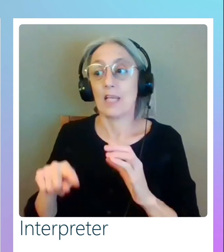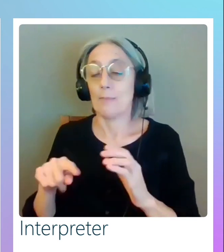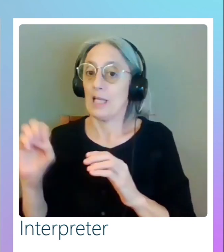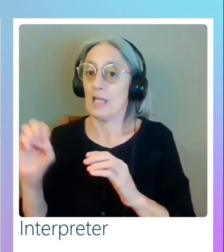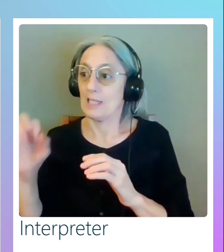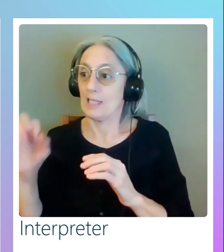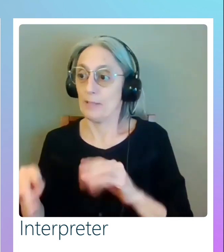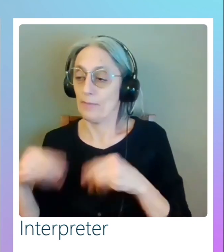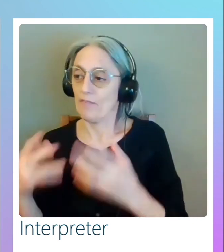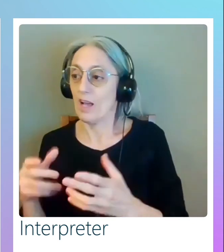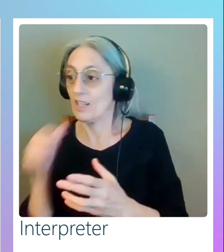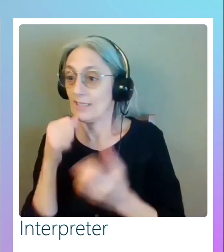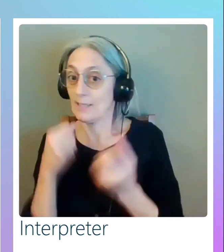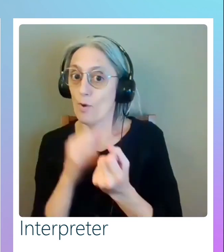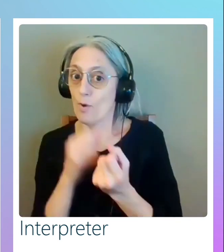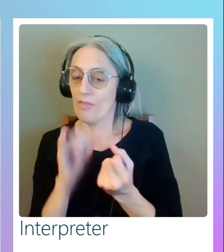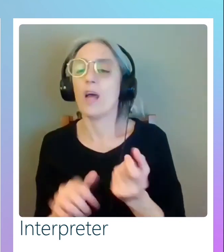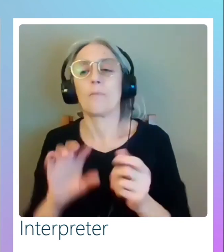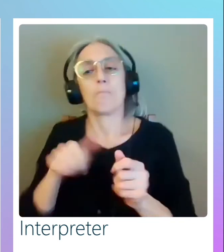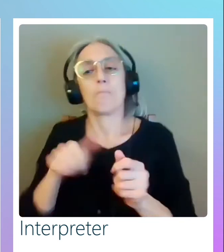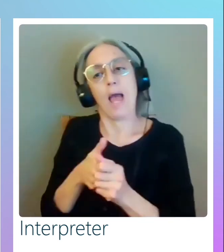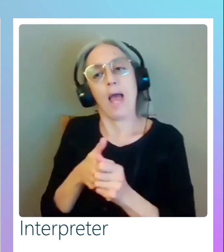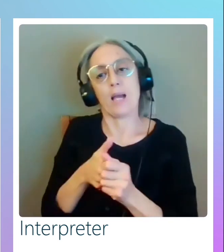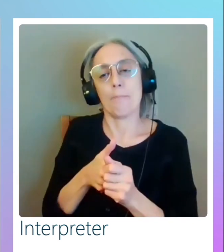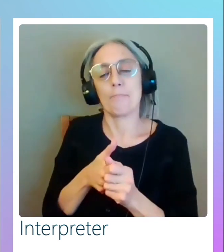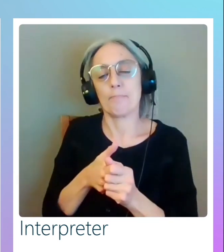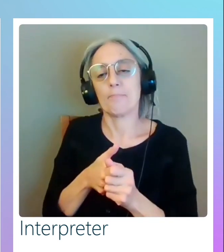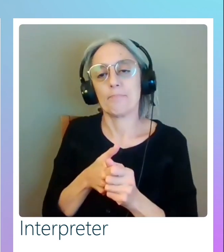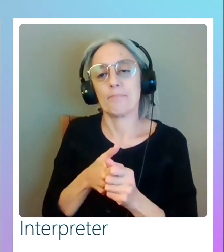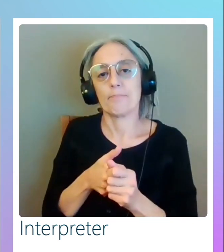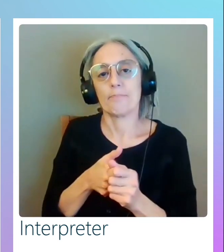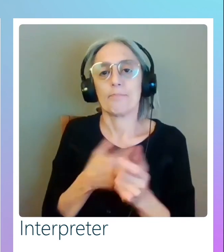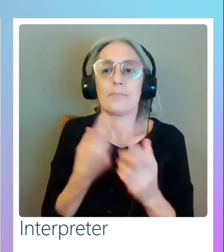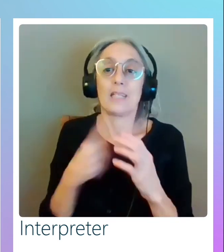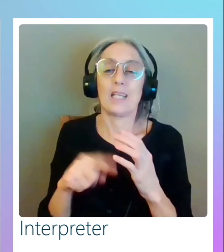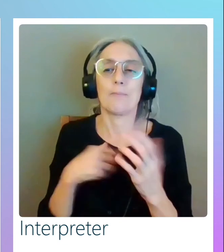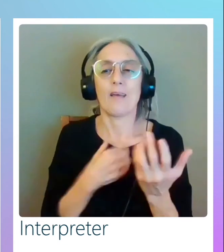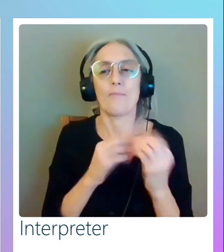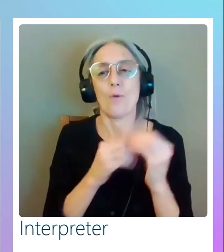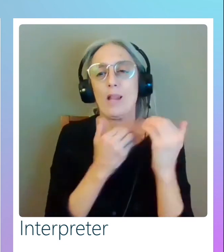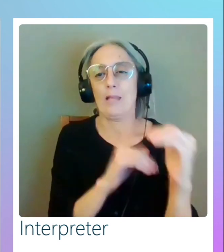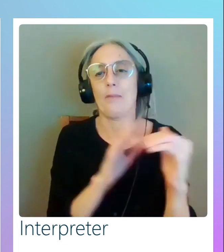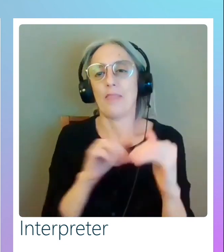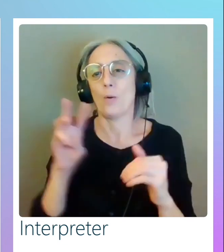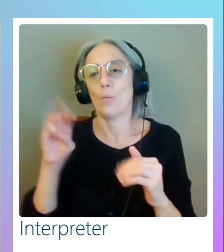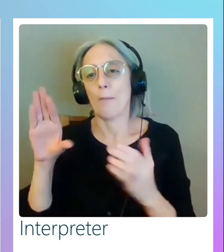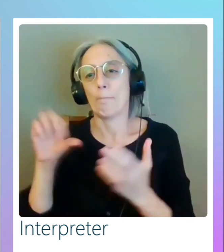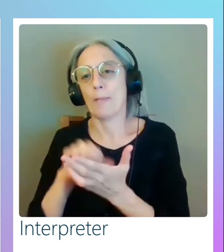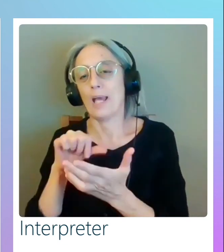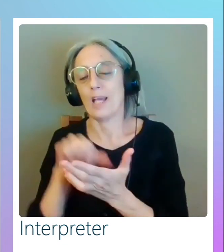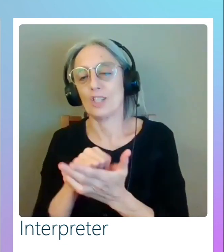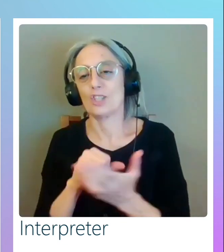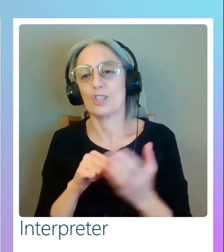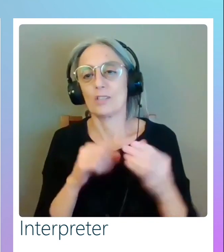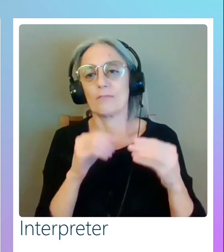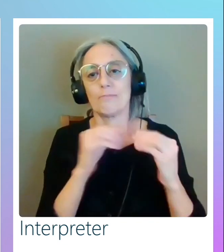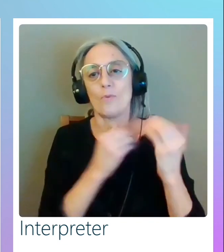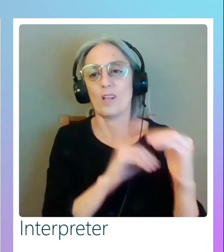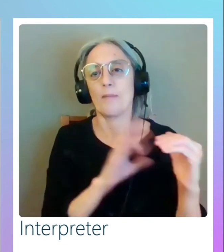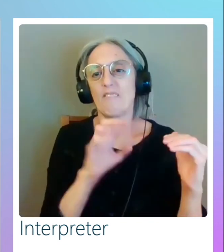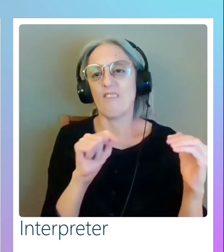it. Because it is limited. We are limited in emails, unfortunately. Yep. That totally makes